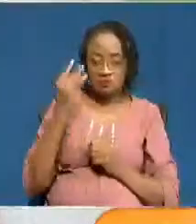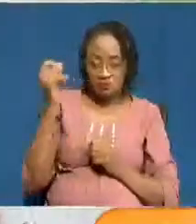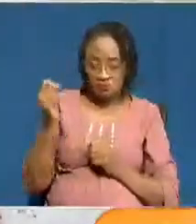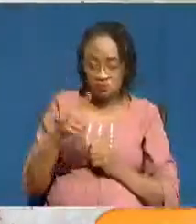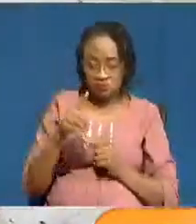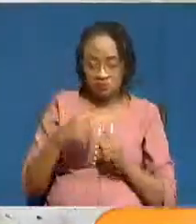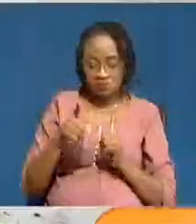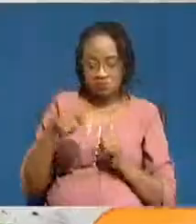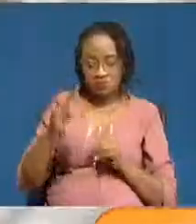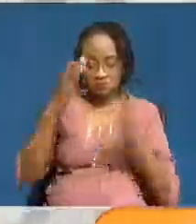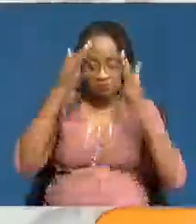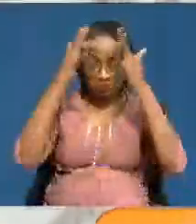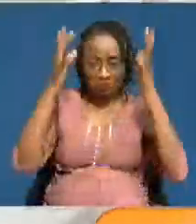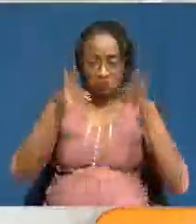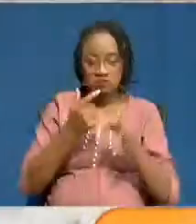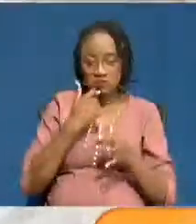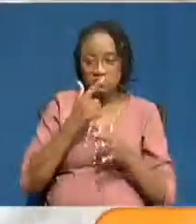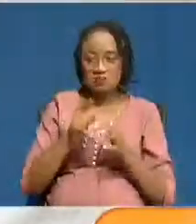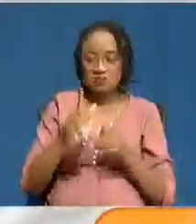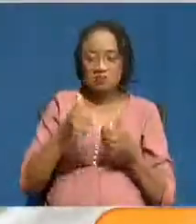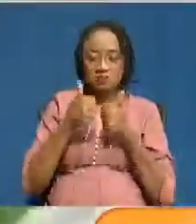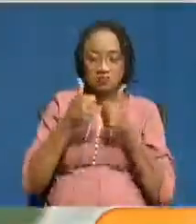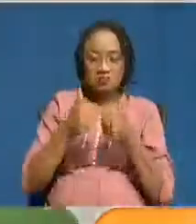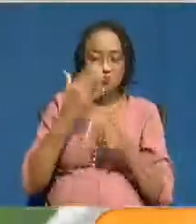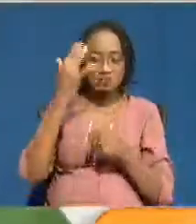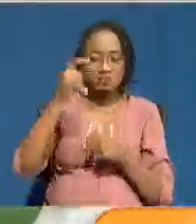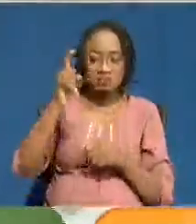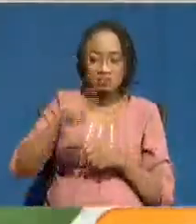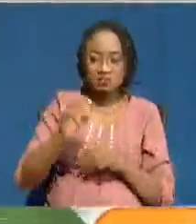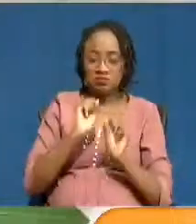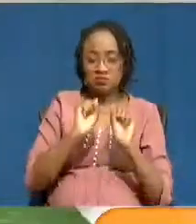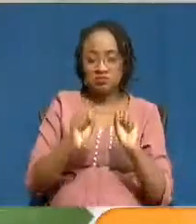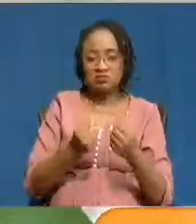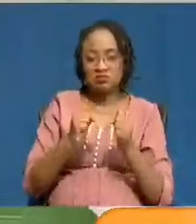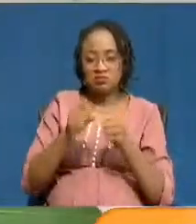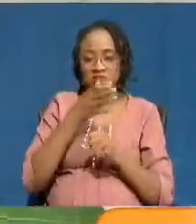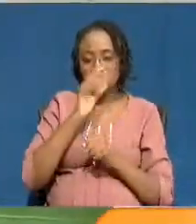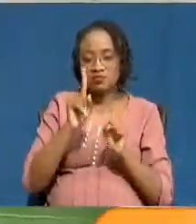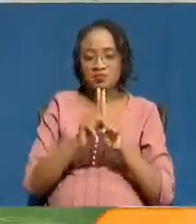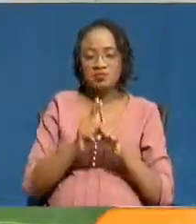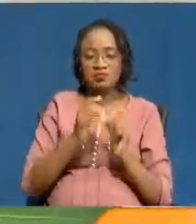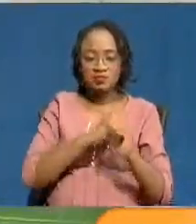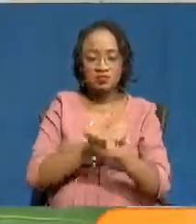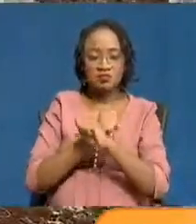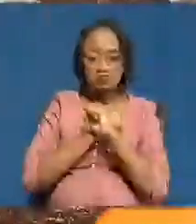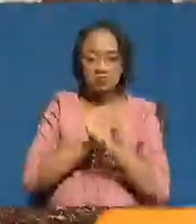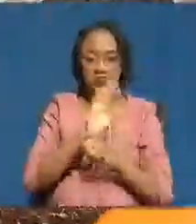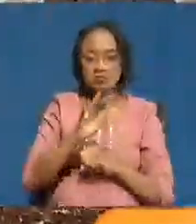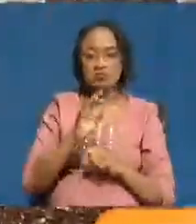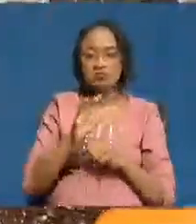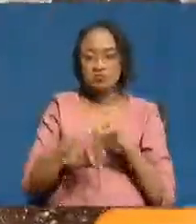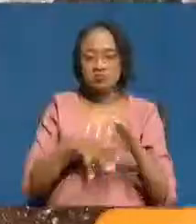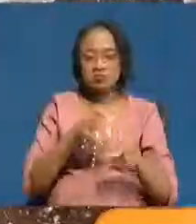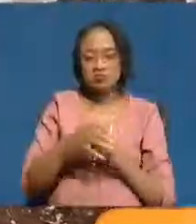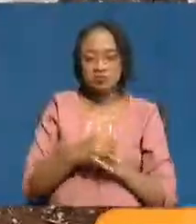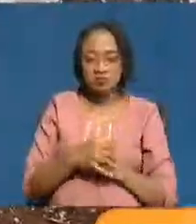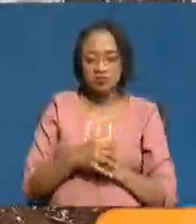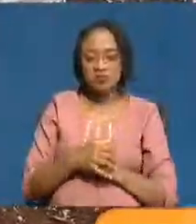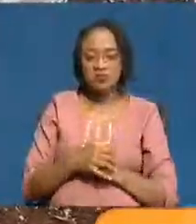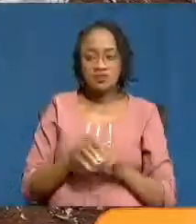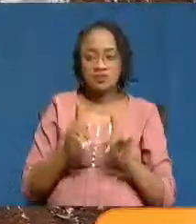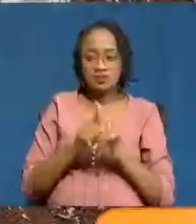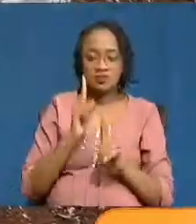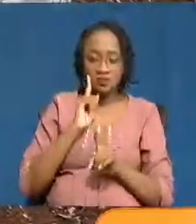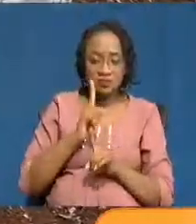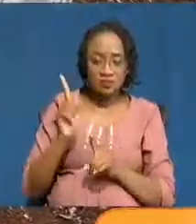decision, she says, was driven by the need to save water and protect her crops from pests. The mulch traps moisture